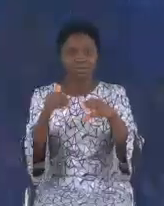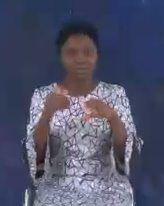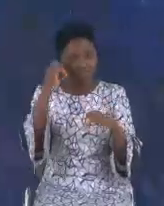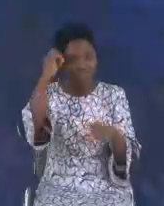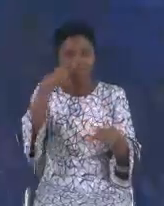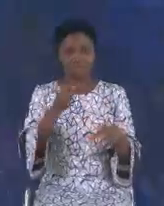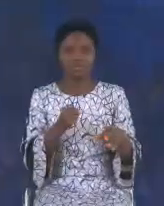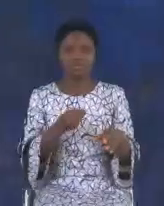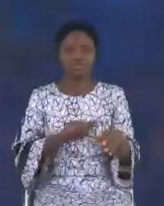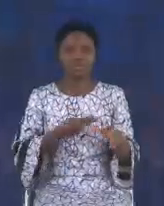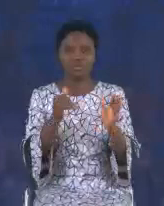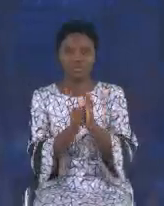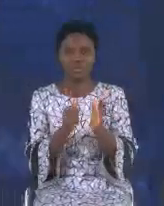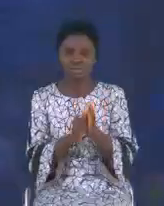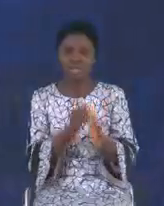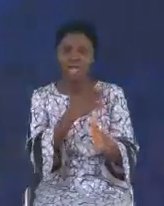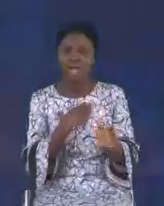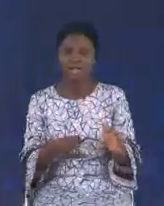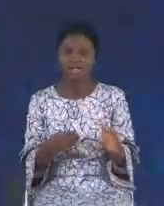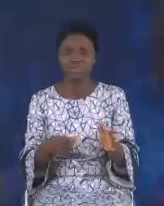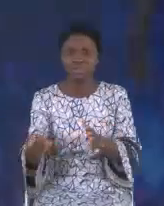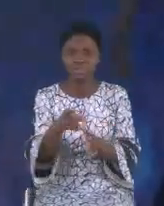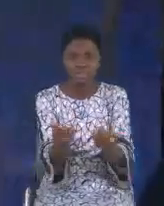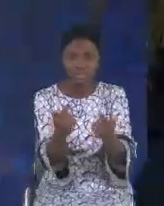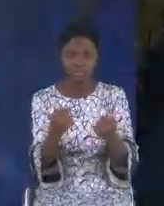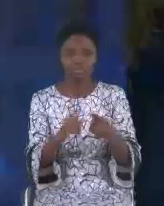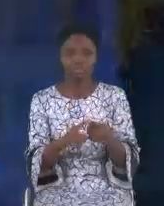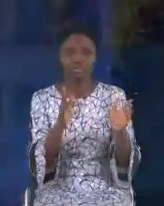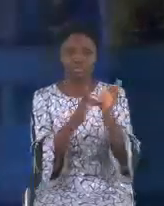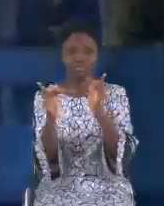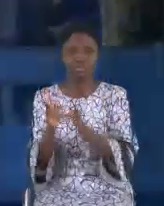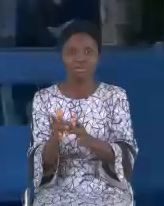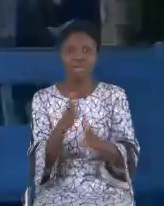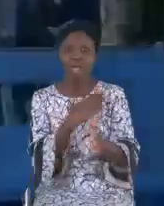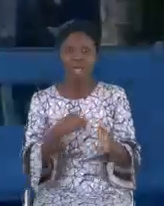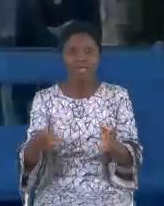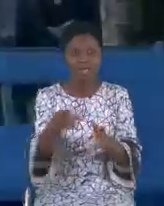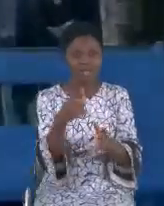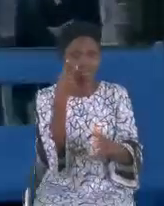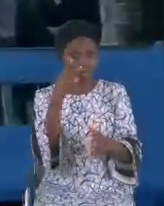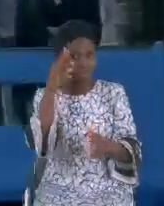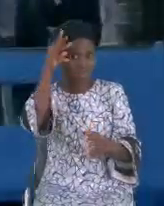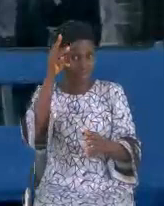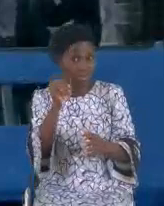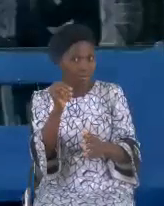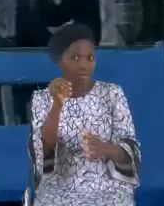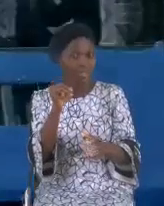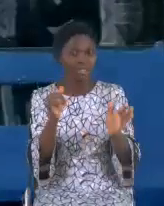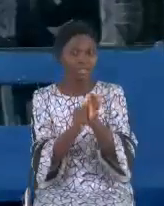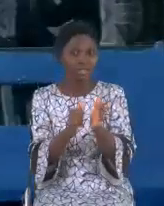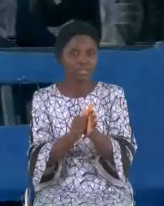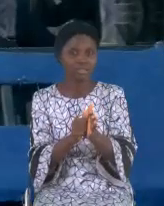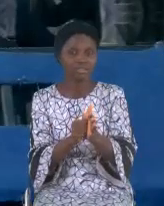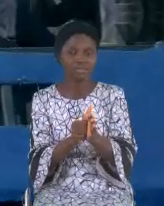us, and they come to Jesus, and they see him that was